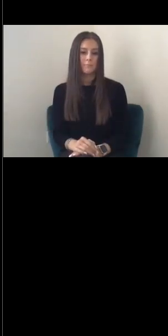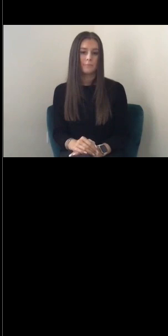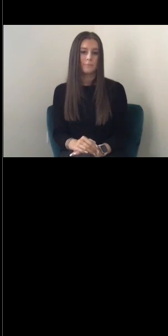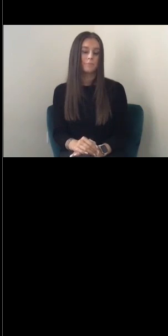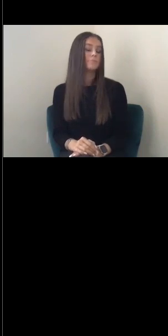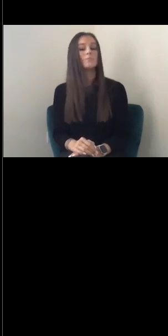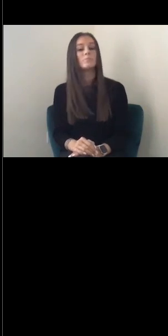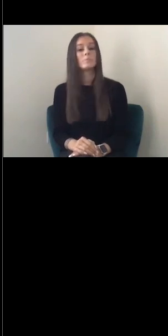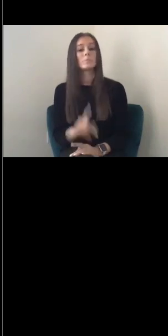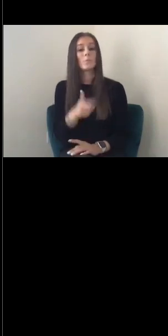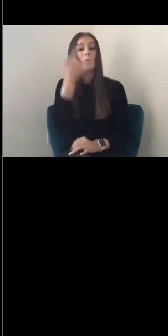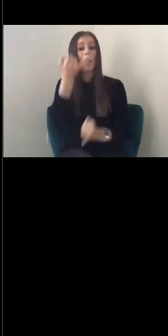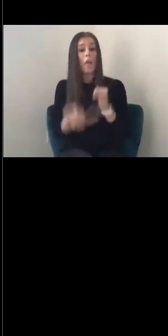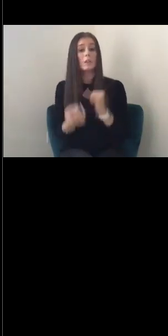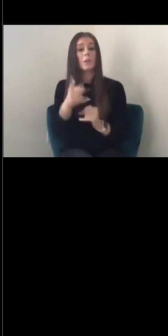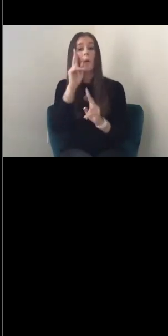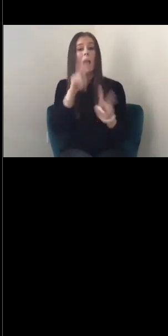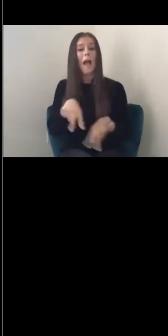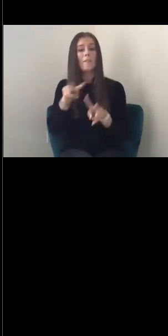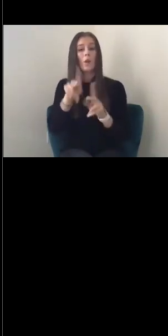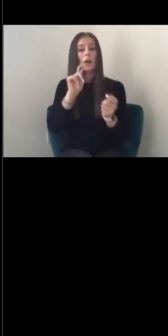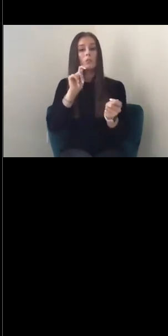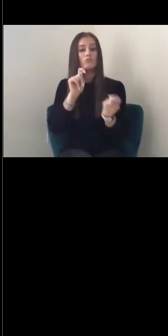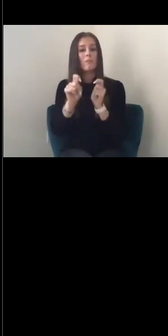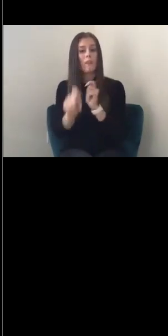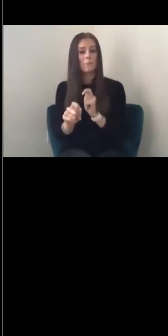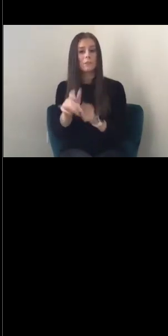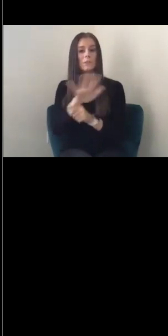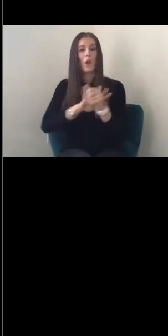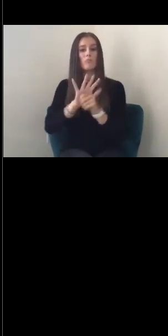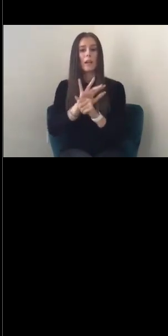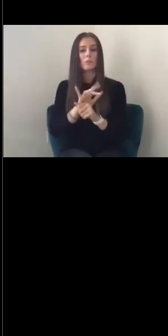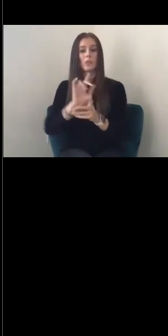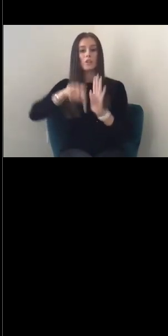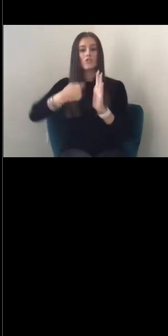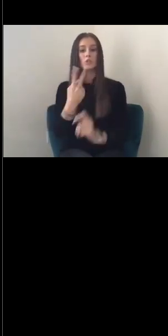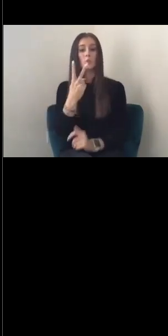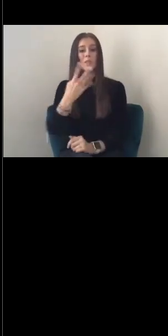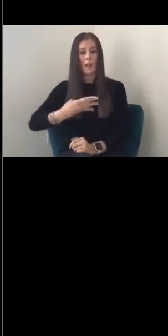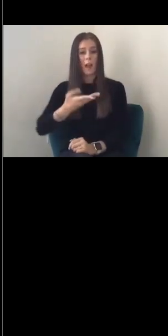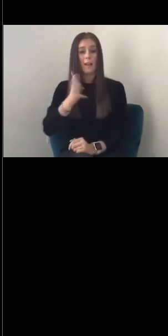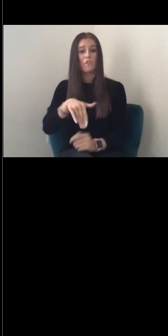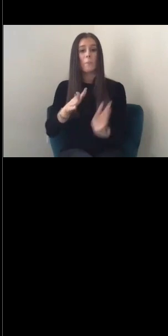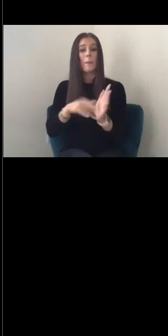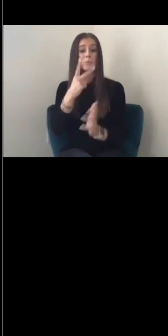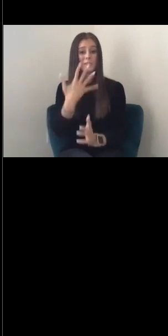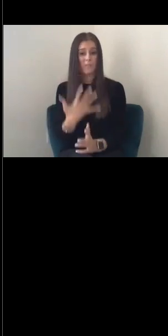So finally, we'll take a look at the refinements in and around junction 29 of the M25.